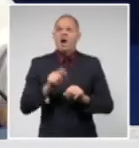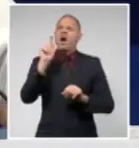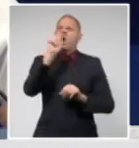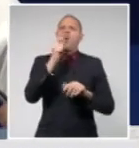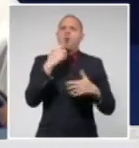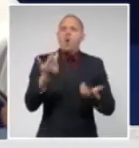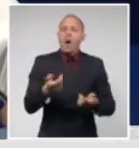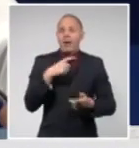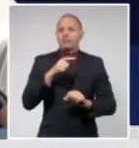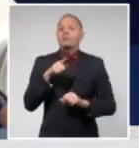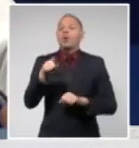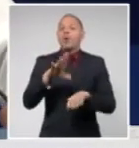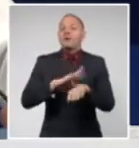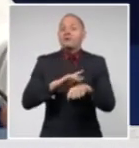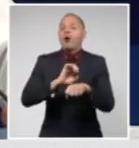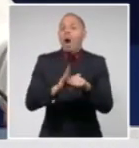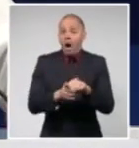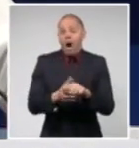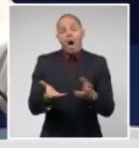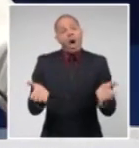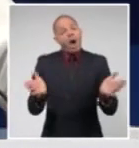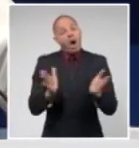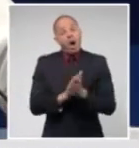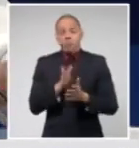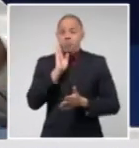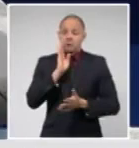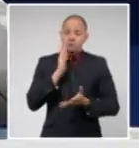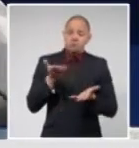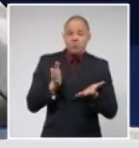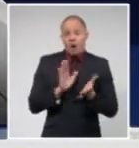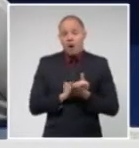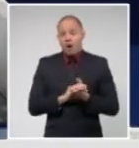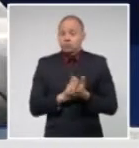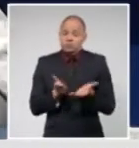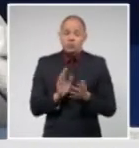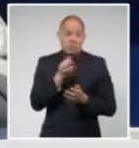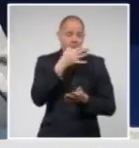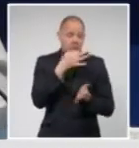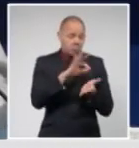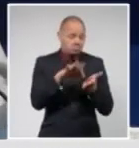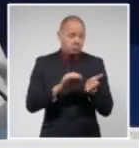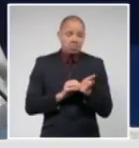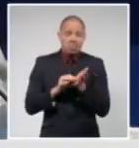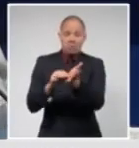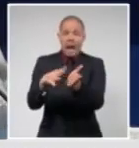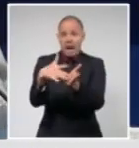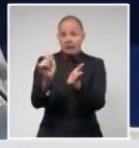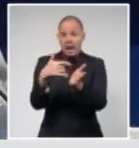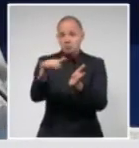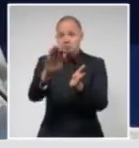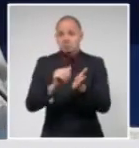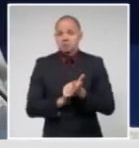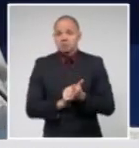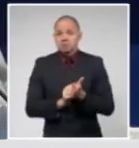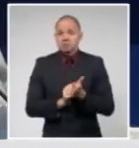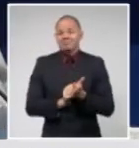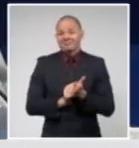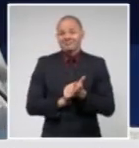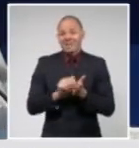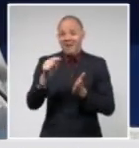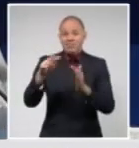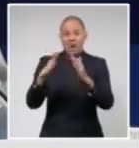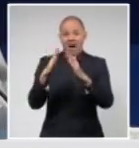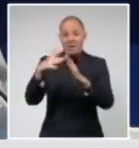Mayabeque, Villa Clara, Guantánamo, and Pinar del Rio. This means that, to